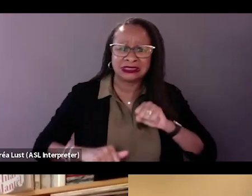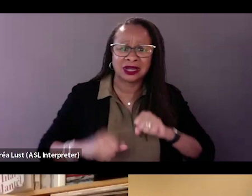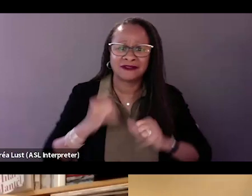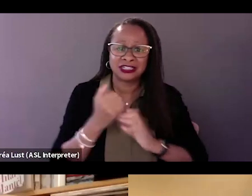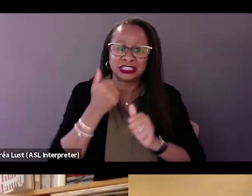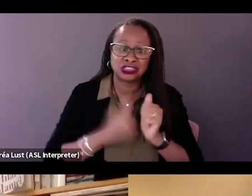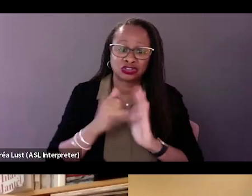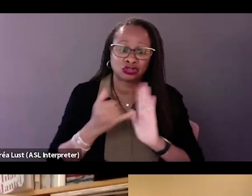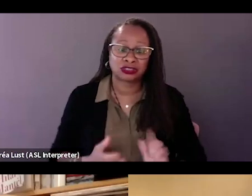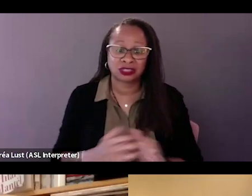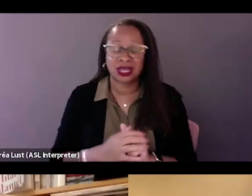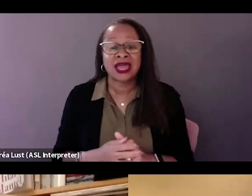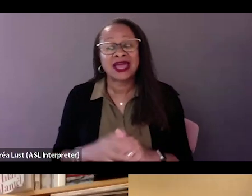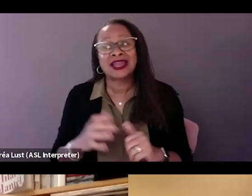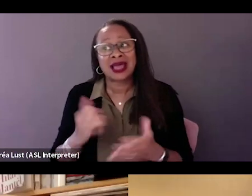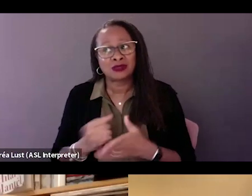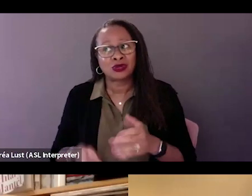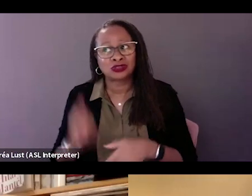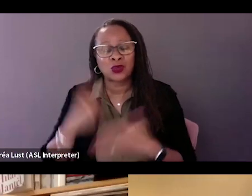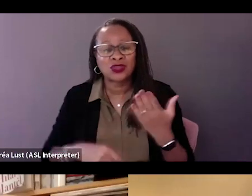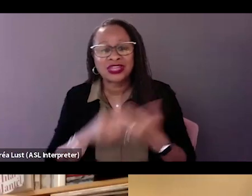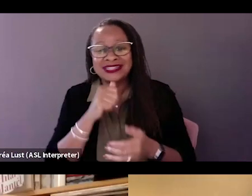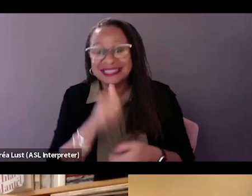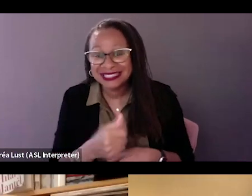understand what they were not saying, how